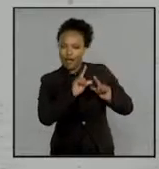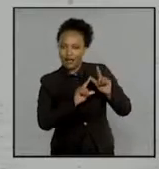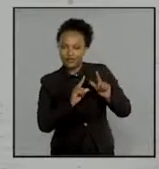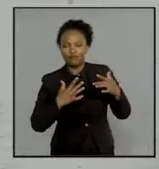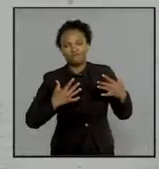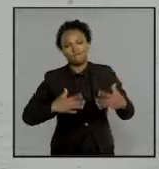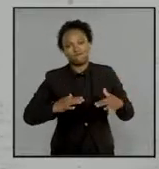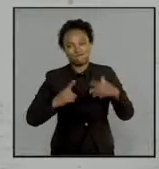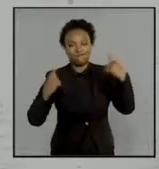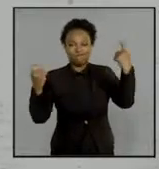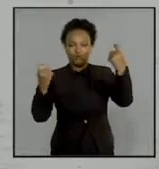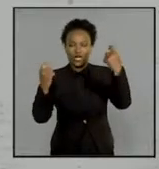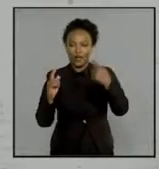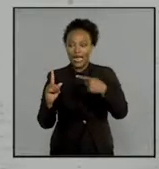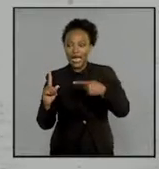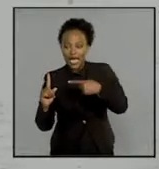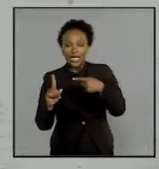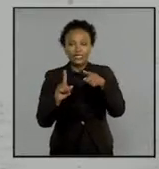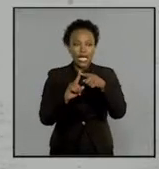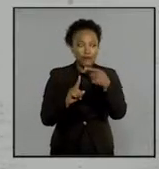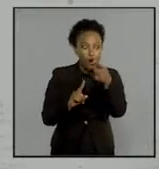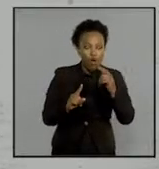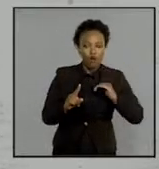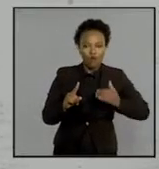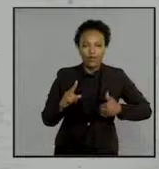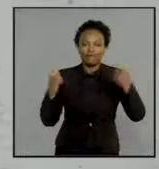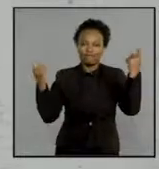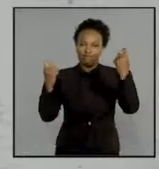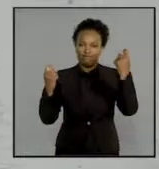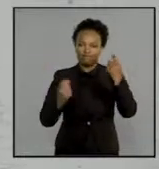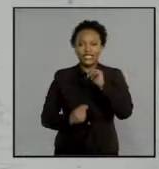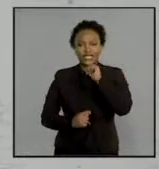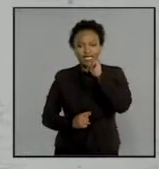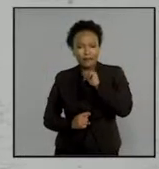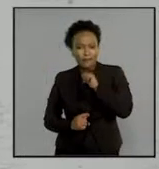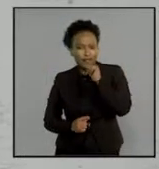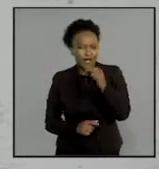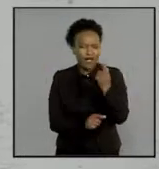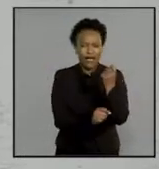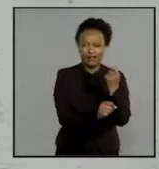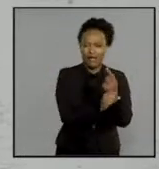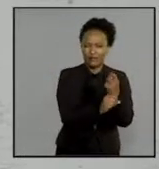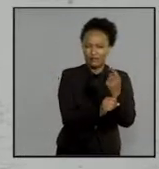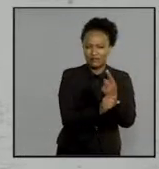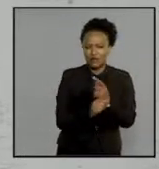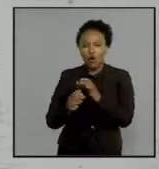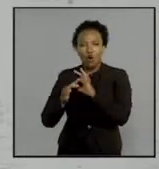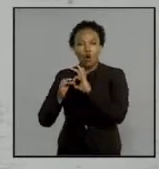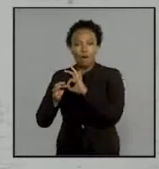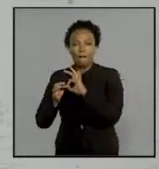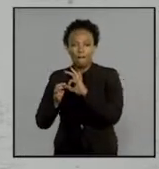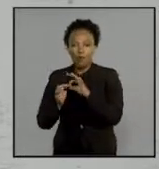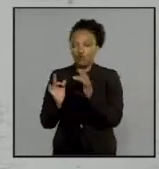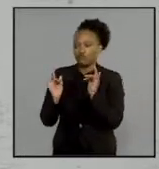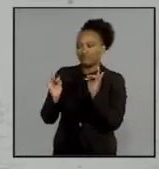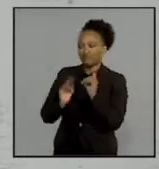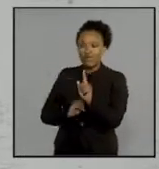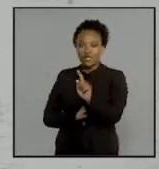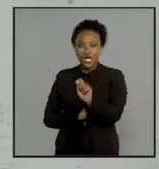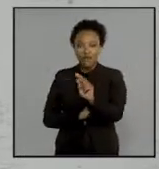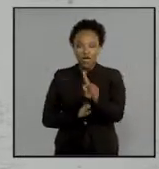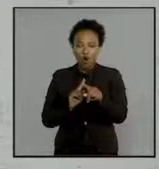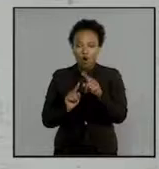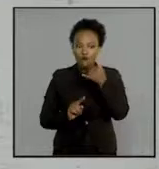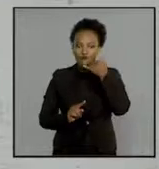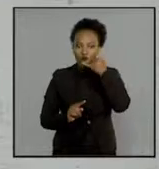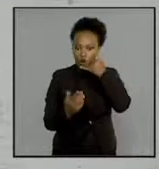legacy, and we celebrate her and all the women of South Africa. And now, whether you're in a taxi or at home,